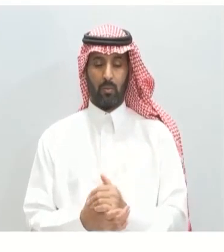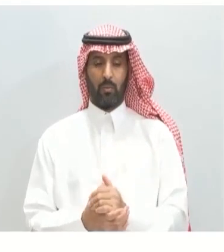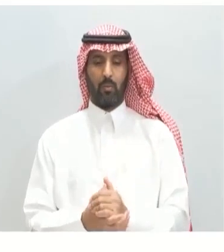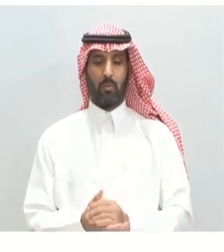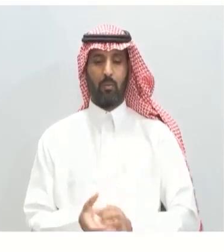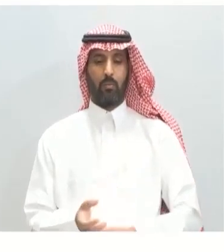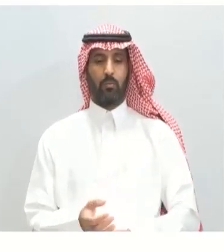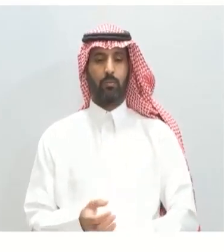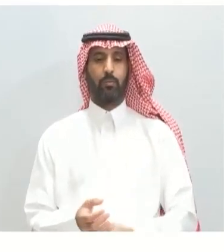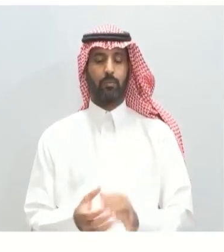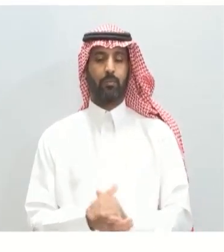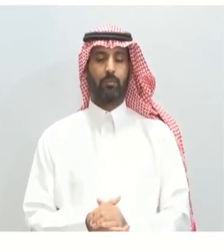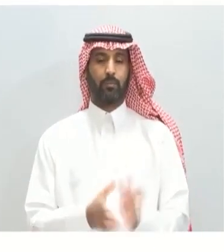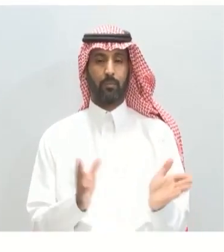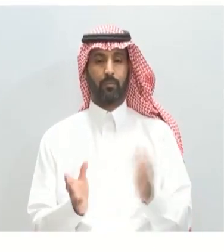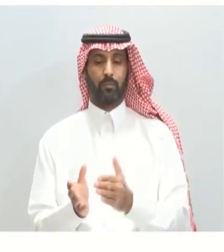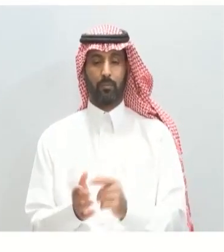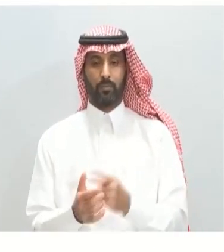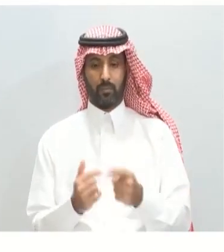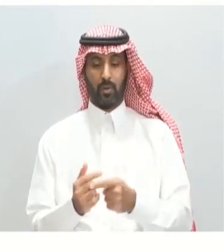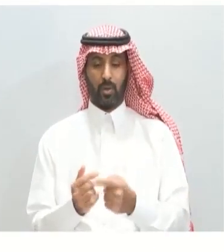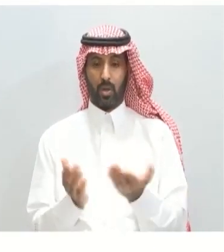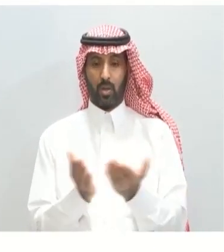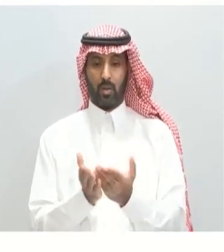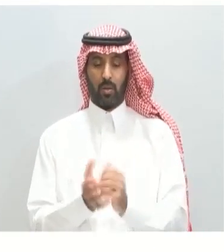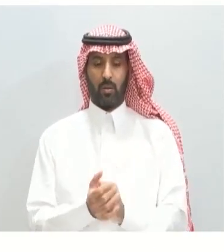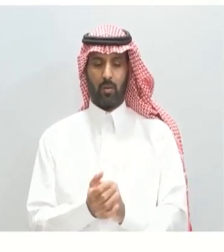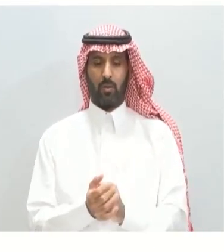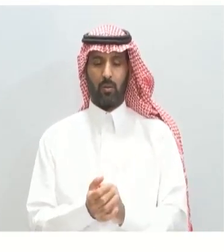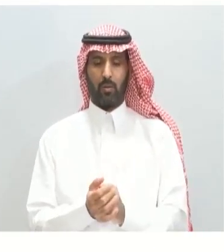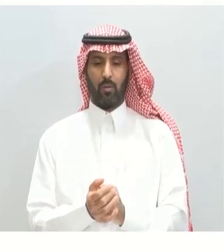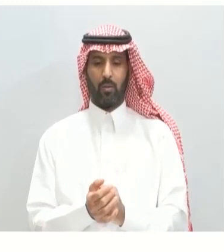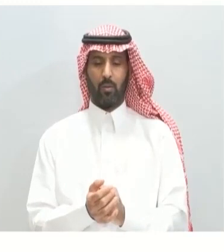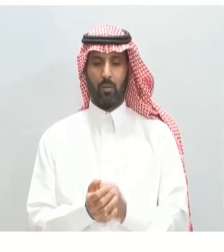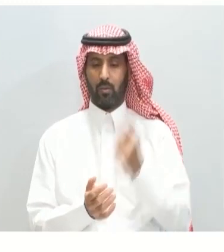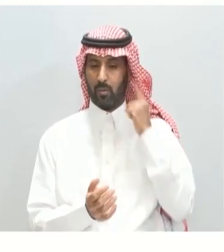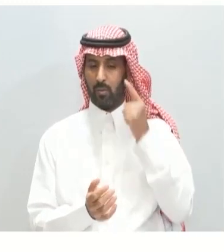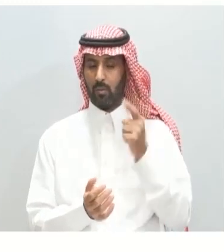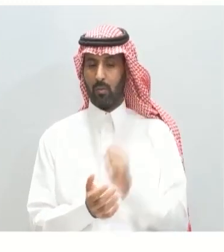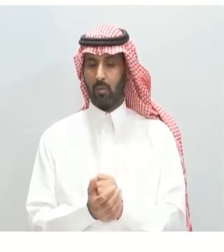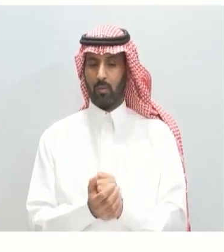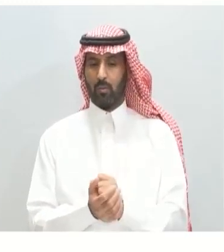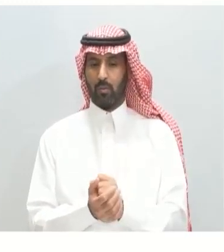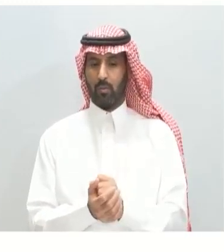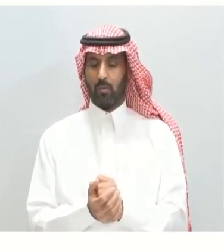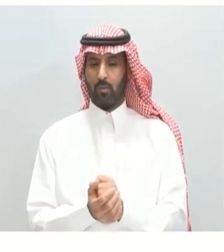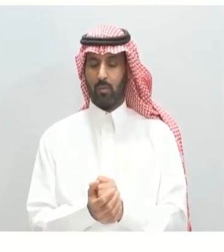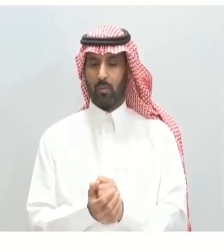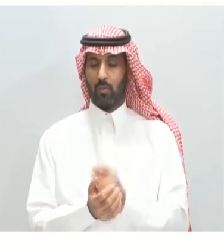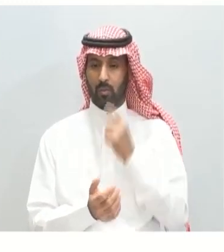good. Let's revise our previous lesson. If you remember the listening, we were talking about